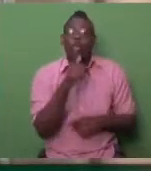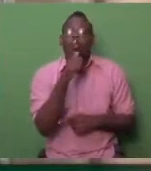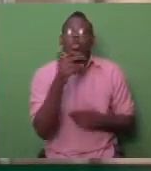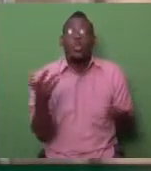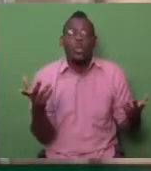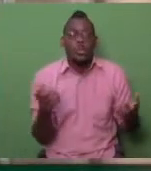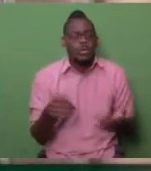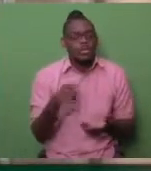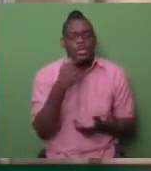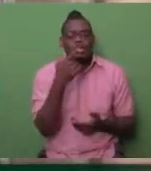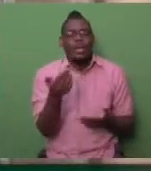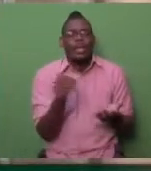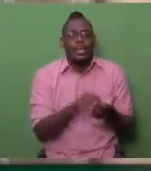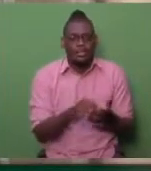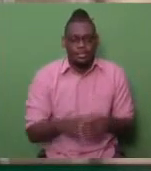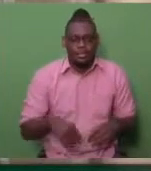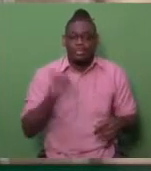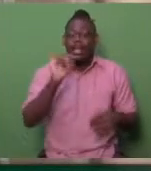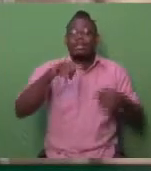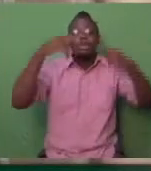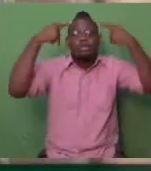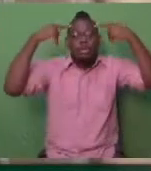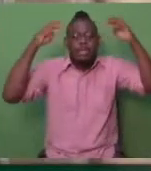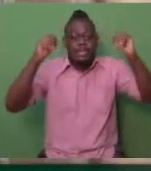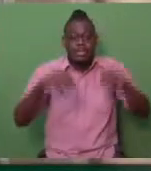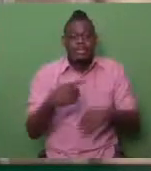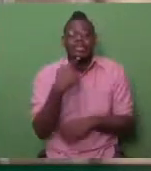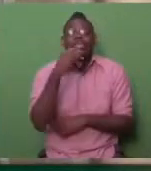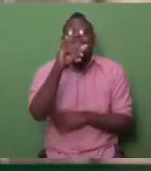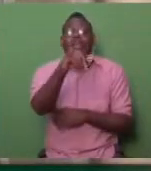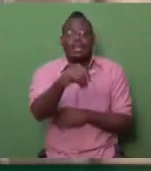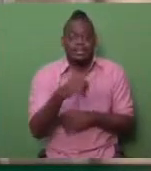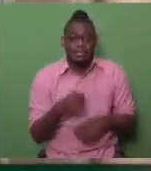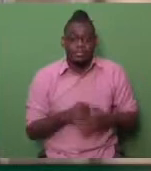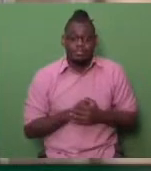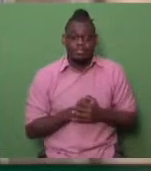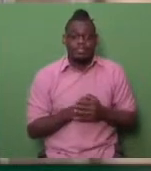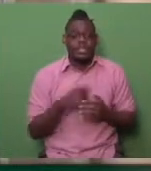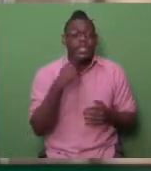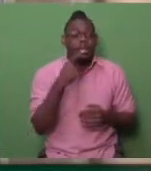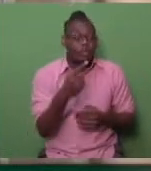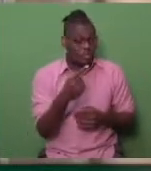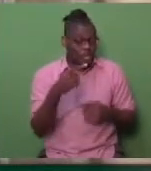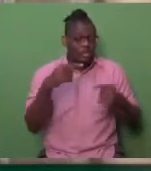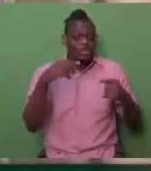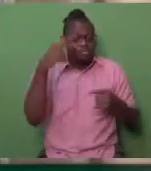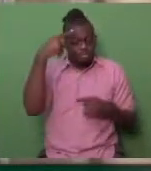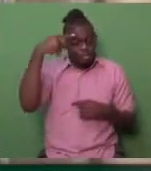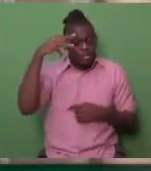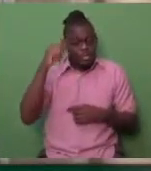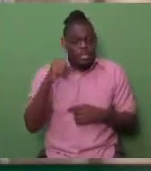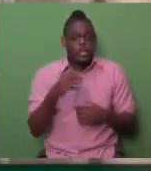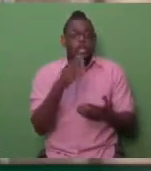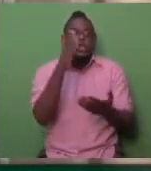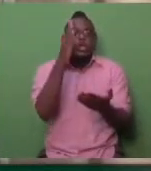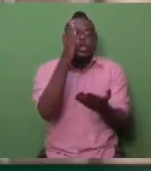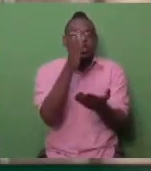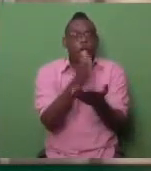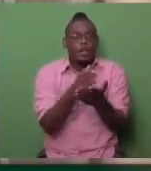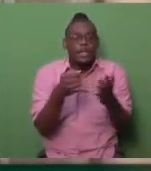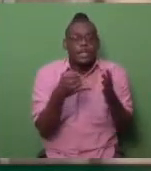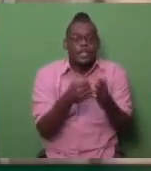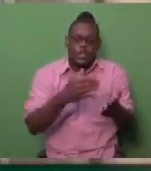not be a hypocrite. And if you name man, order your Minister of Finance to stop the property tax now.